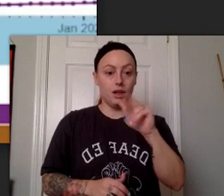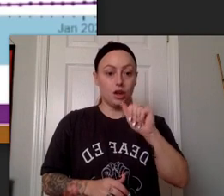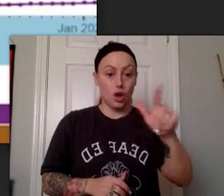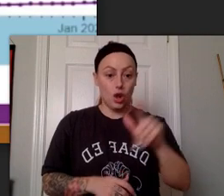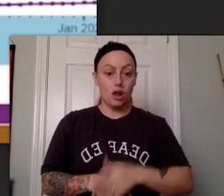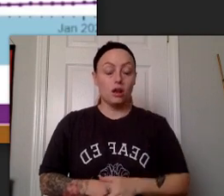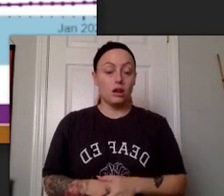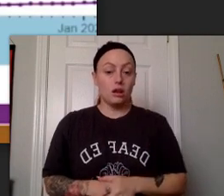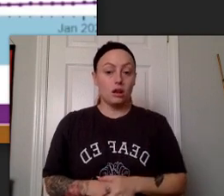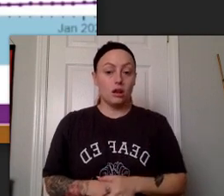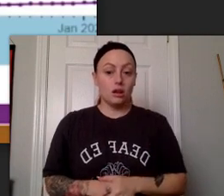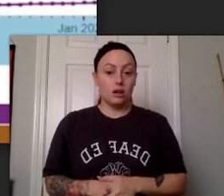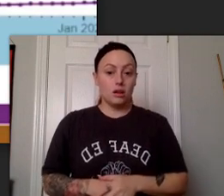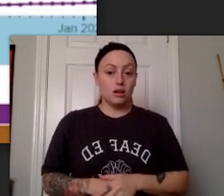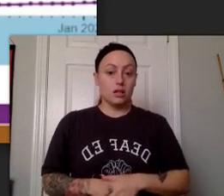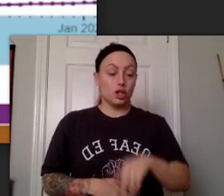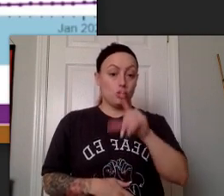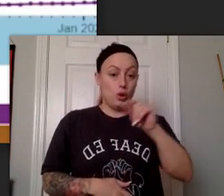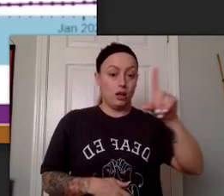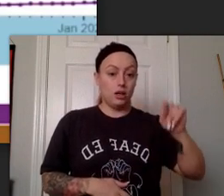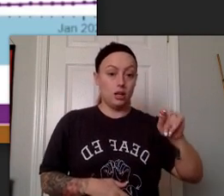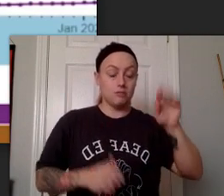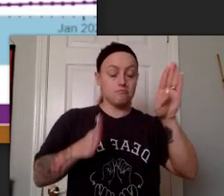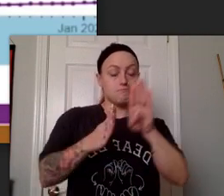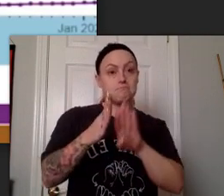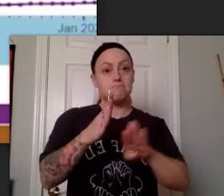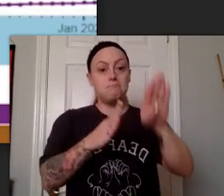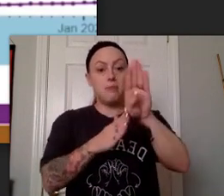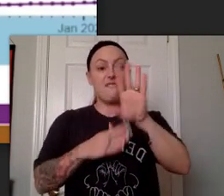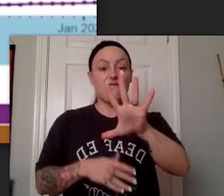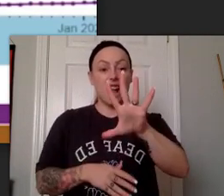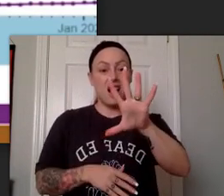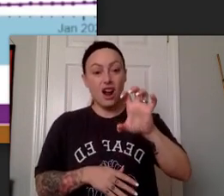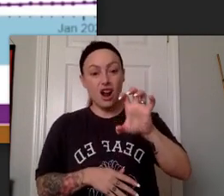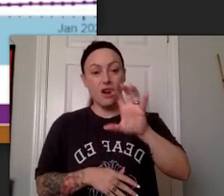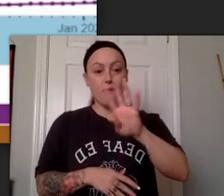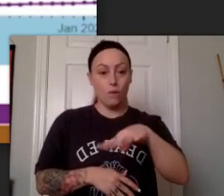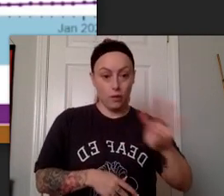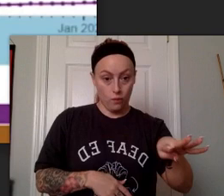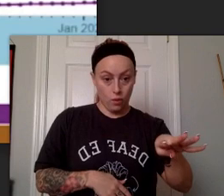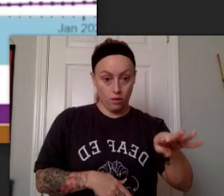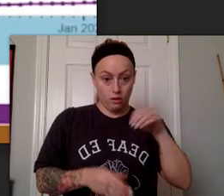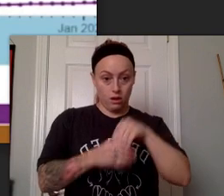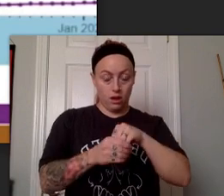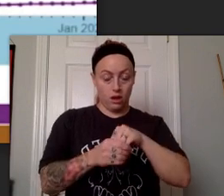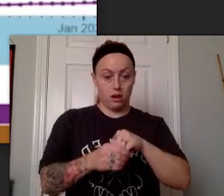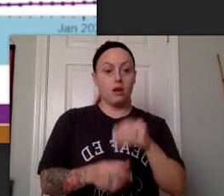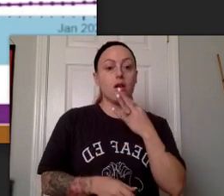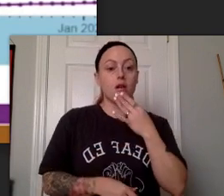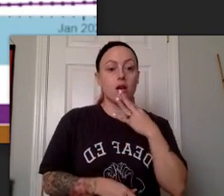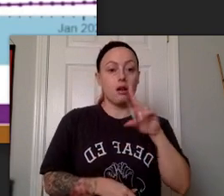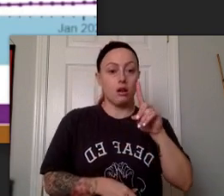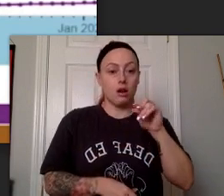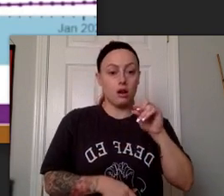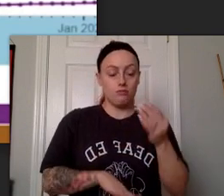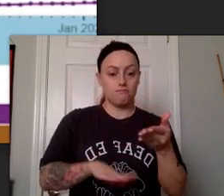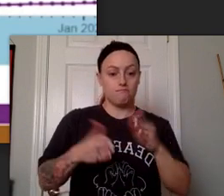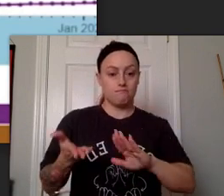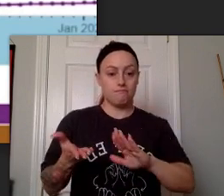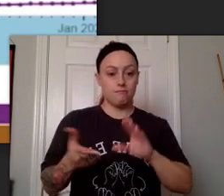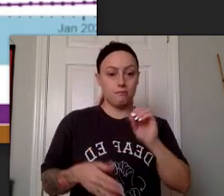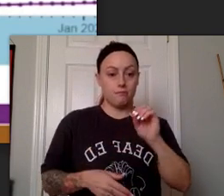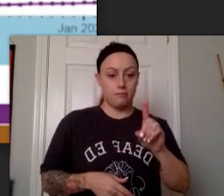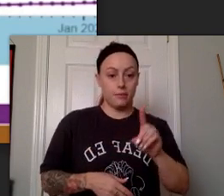to 544 recorded fentanyl overdoses in the state of Colorado. And in 2021, that